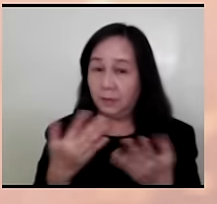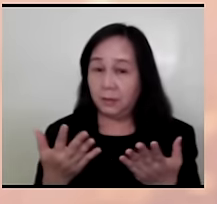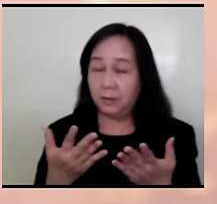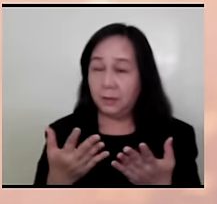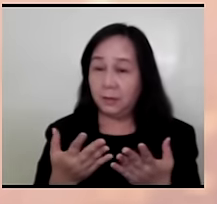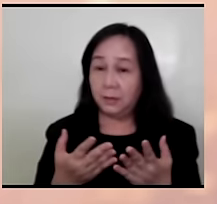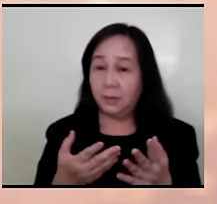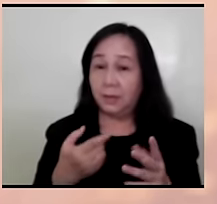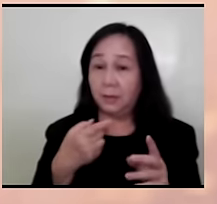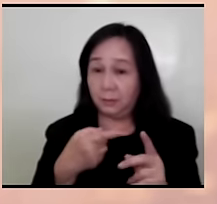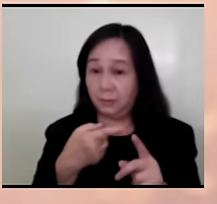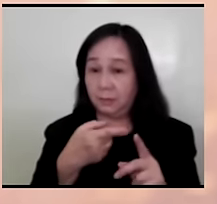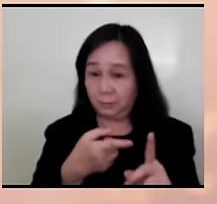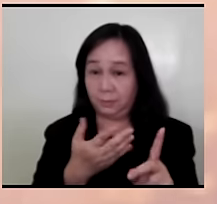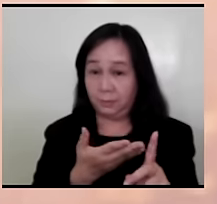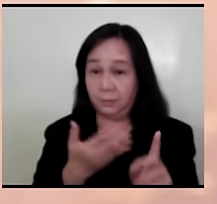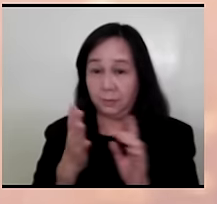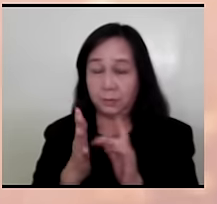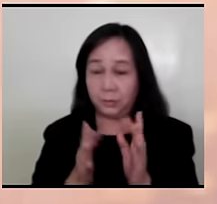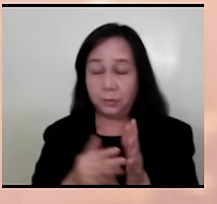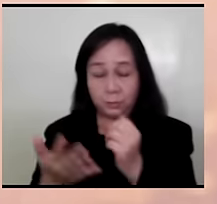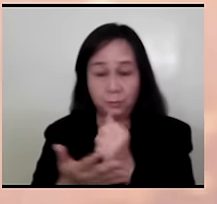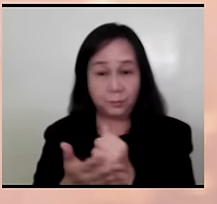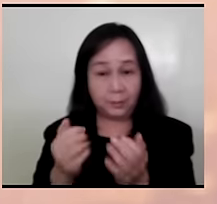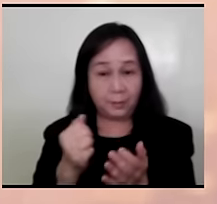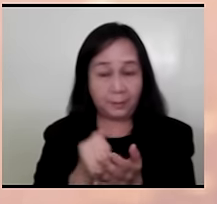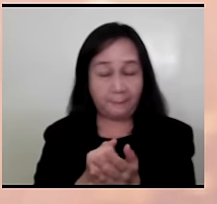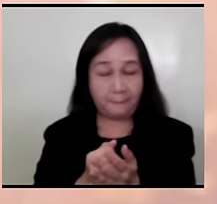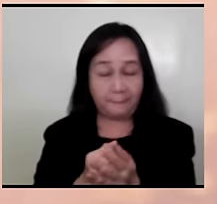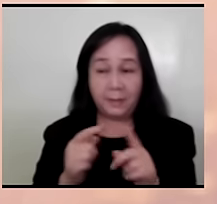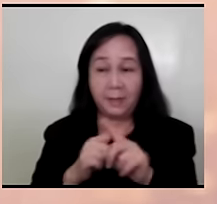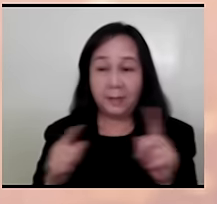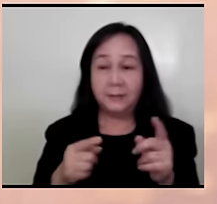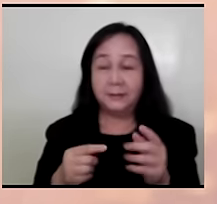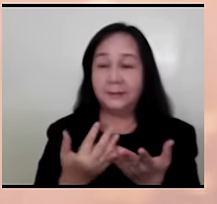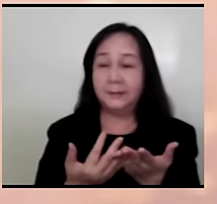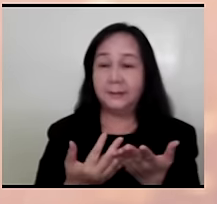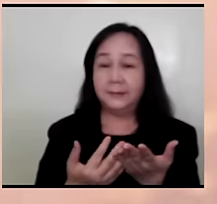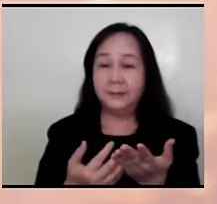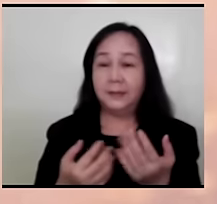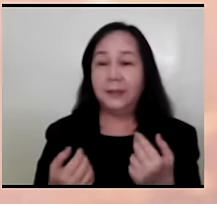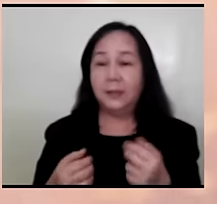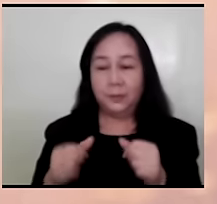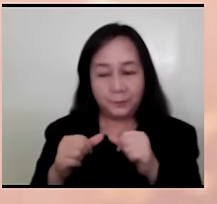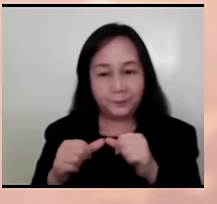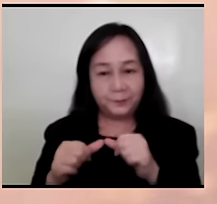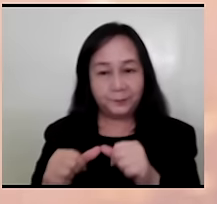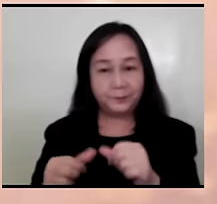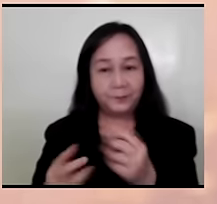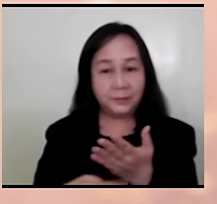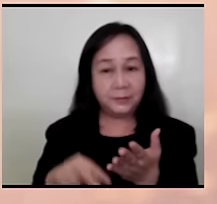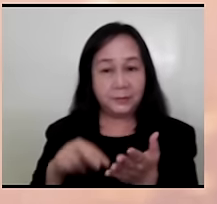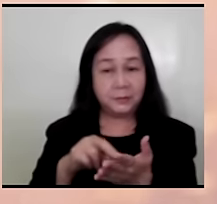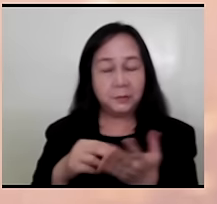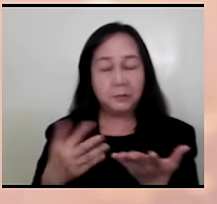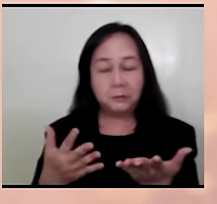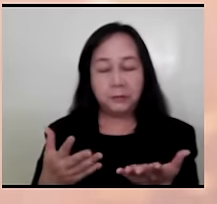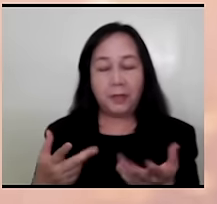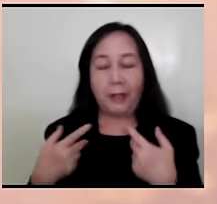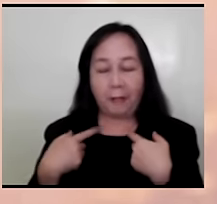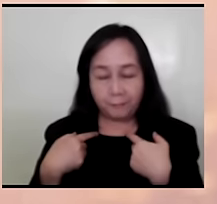was crucified. Yet, in his risen state, he continues bearing those wounds.